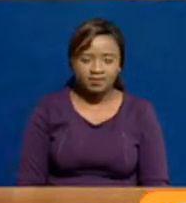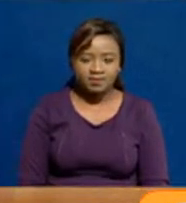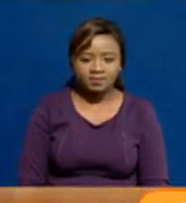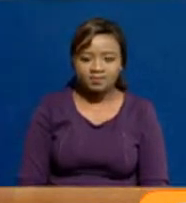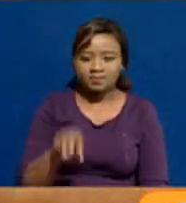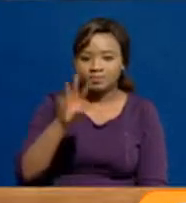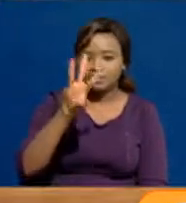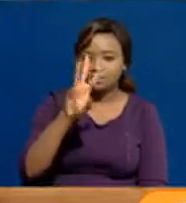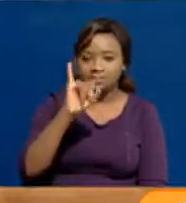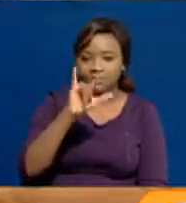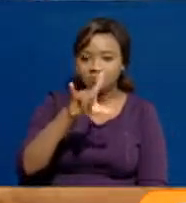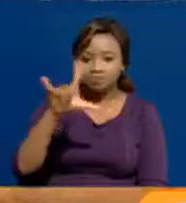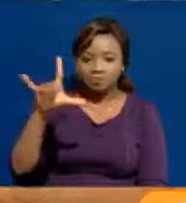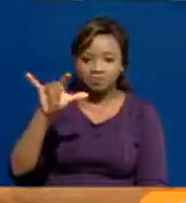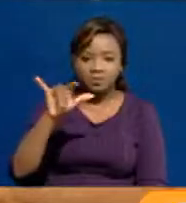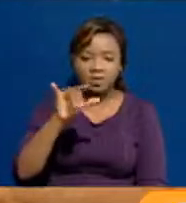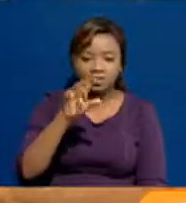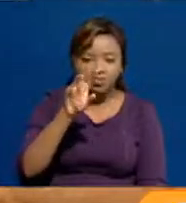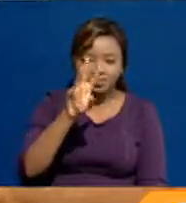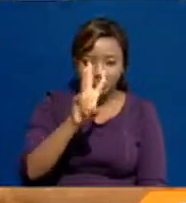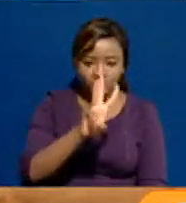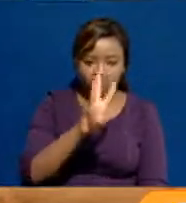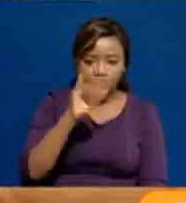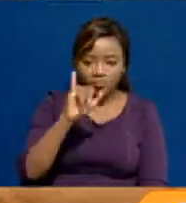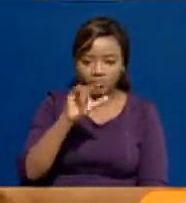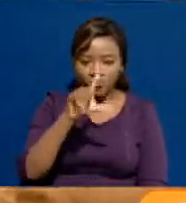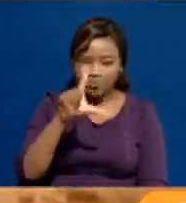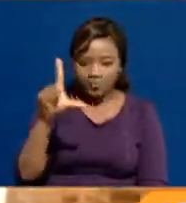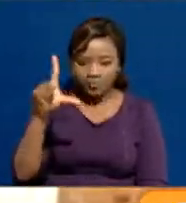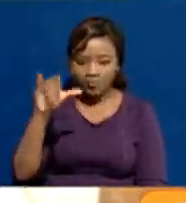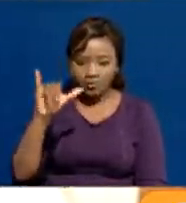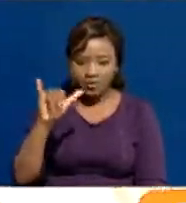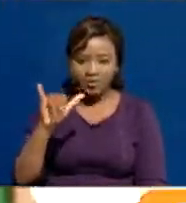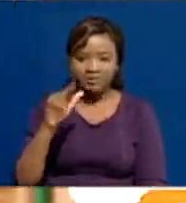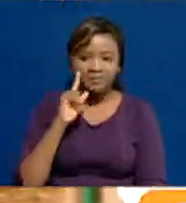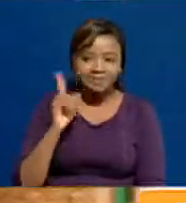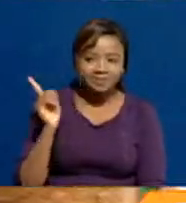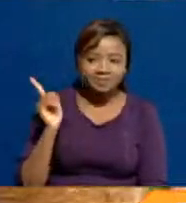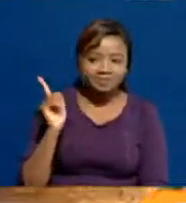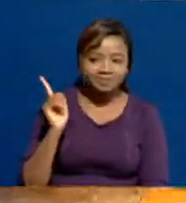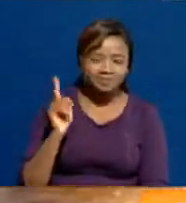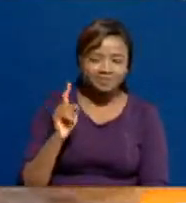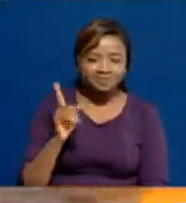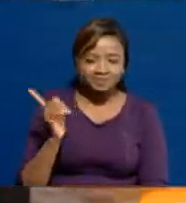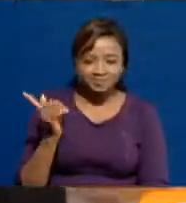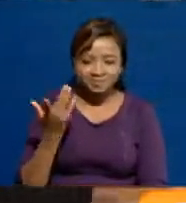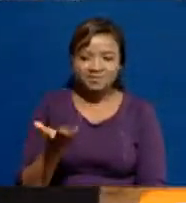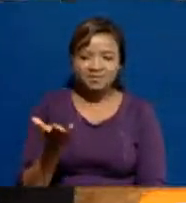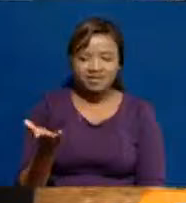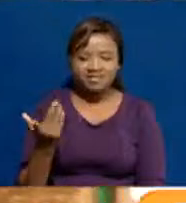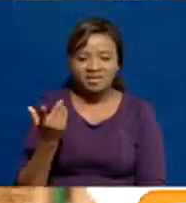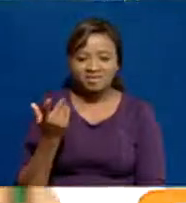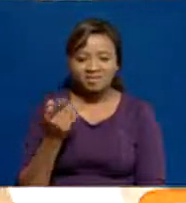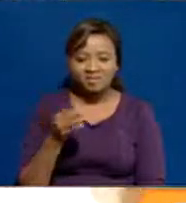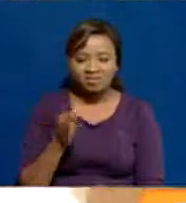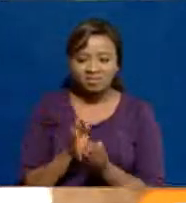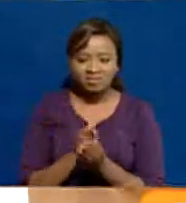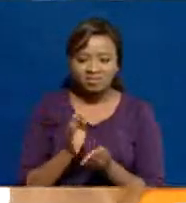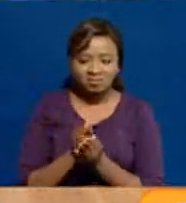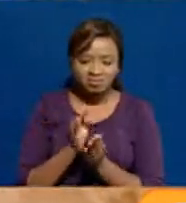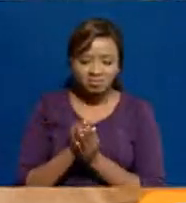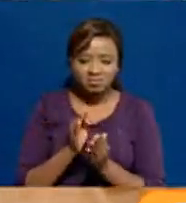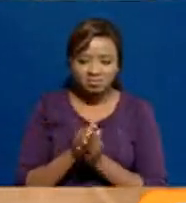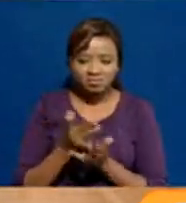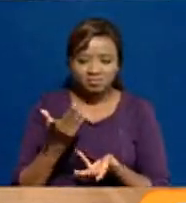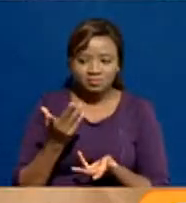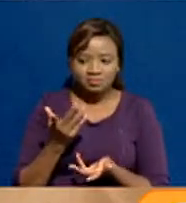Willy Kirwa tends to his cows on his farm in Kapsaret. It's a far cry from his earlier days, trying to eke